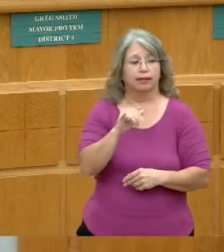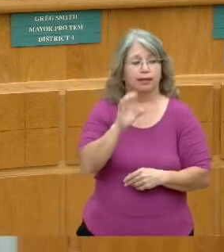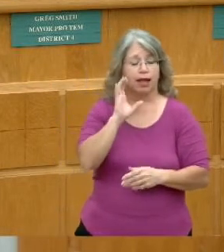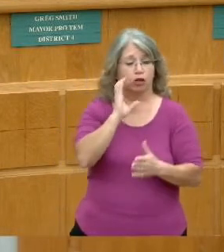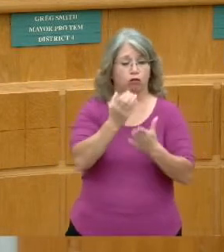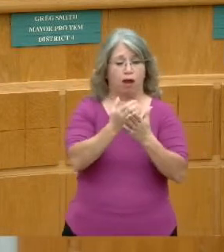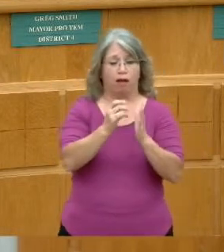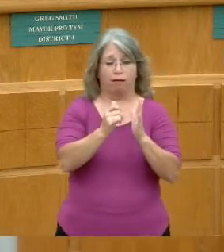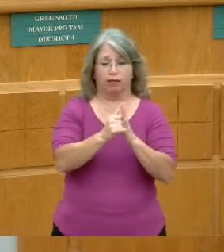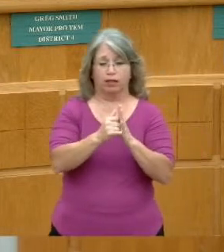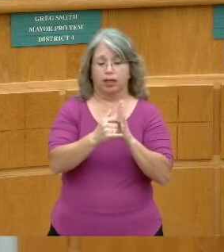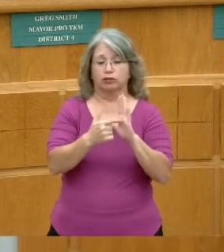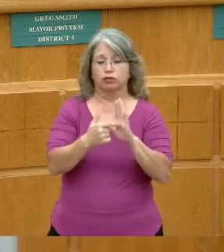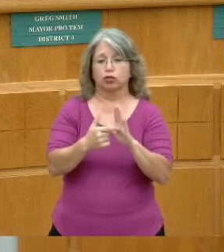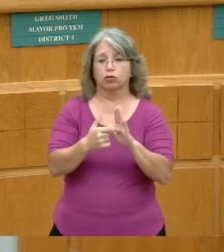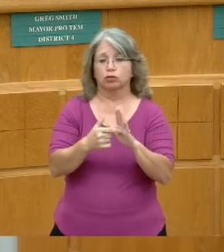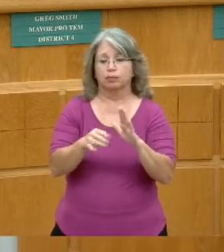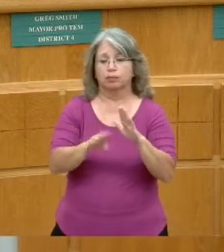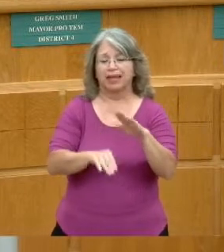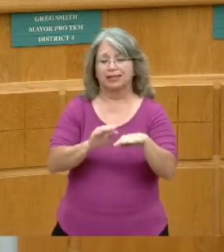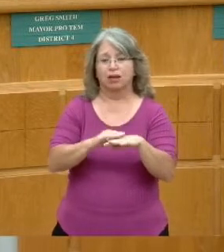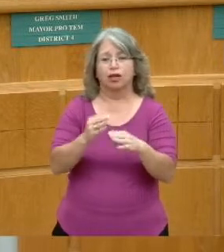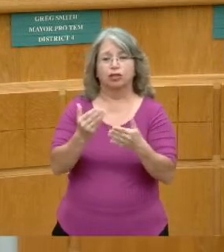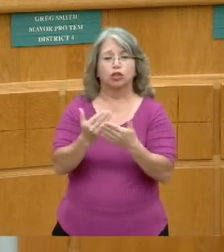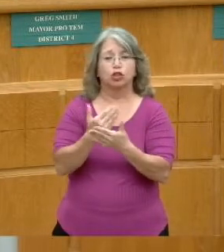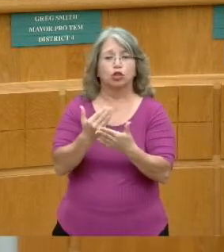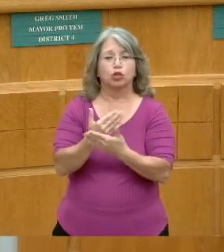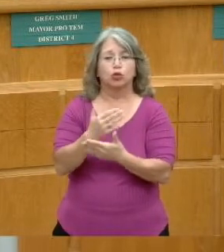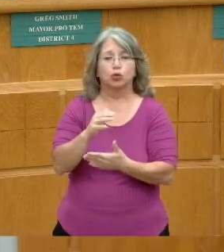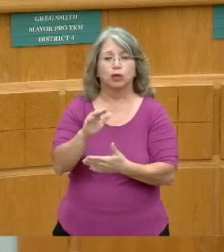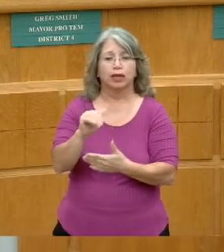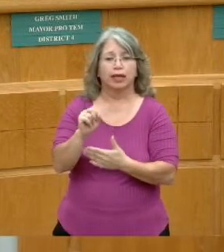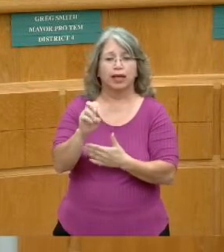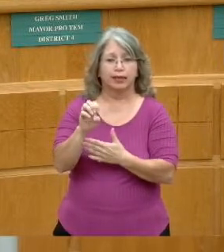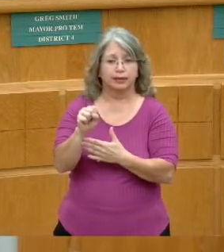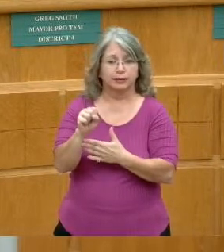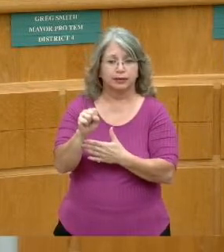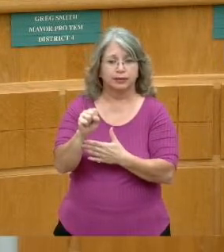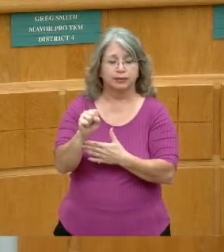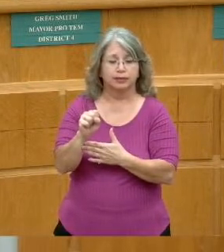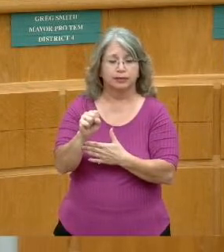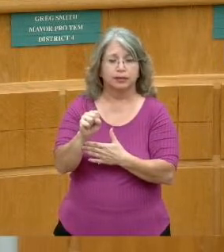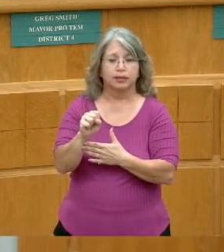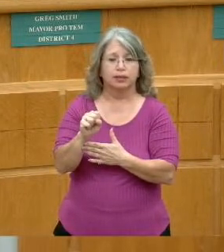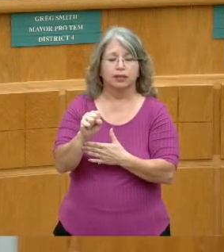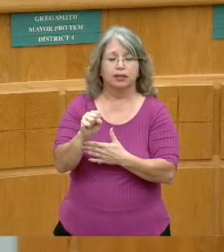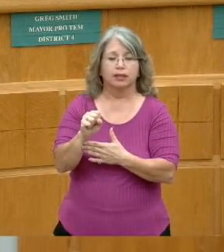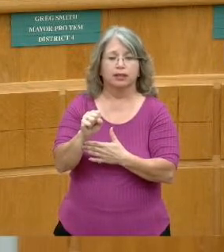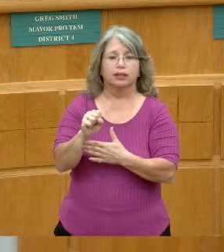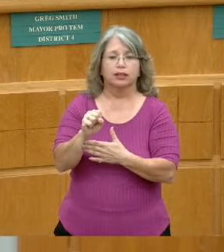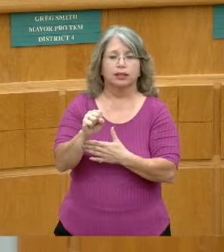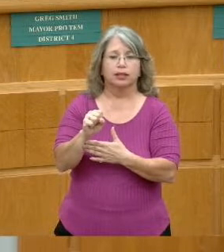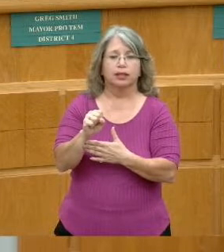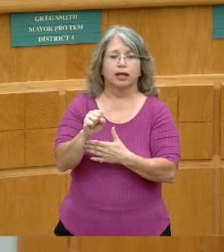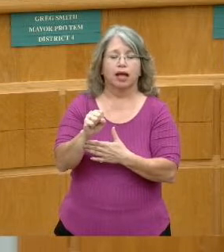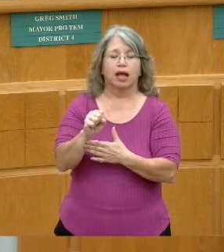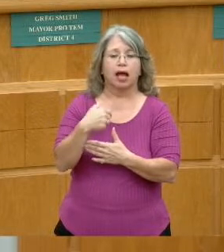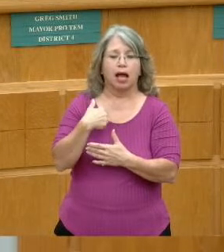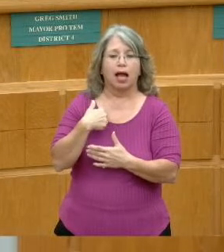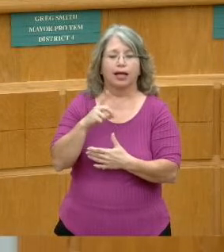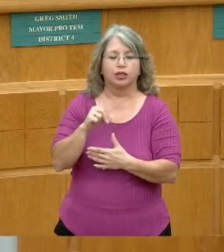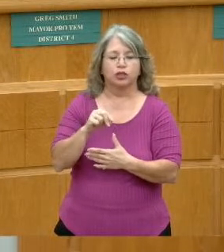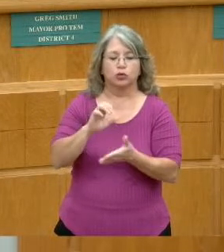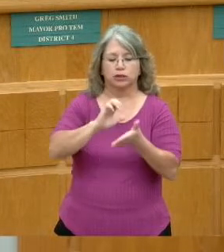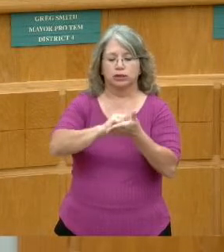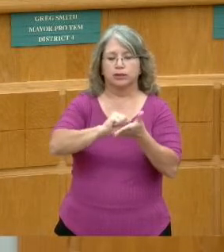that I also see what the indication of the transmission rate is from that. I do subtract out